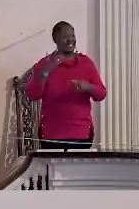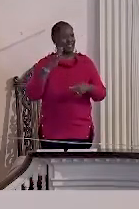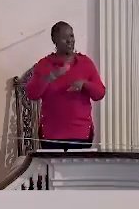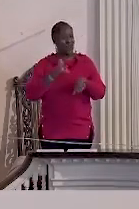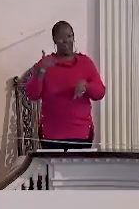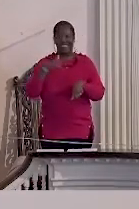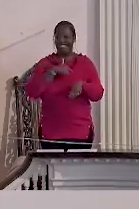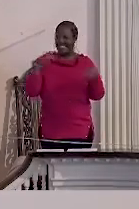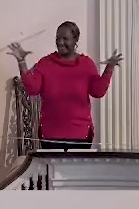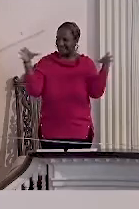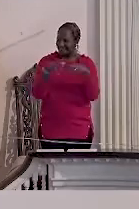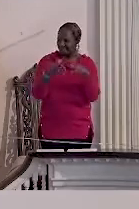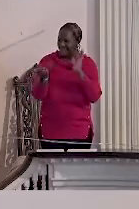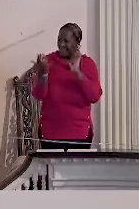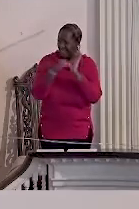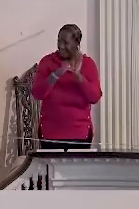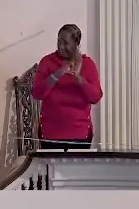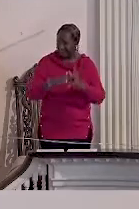once again.